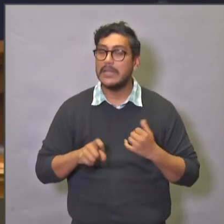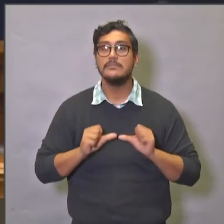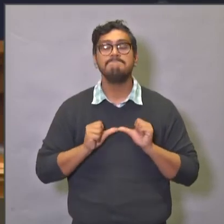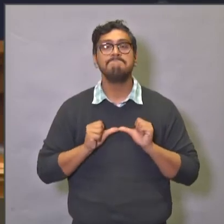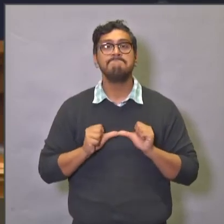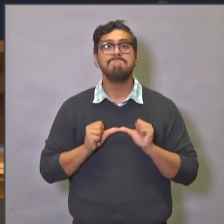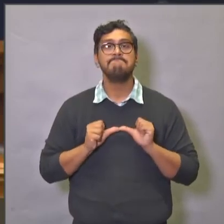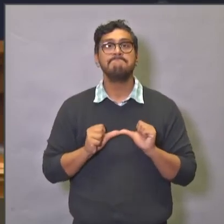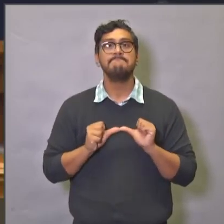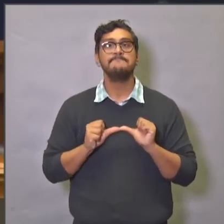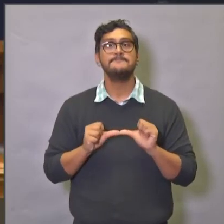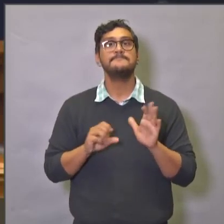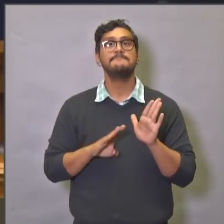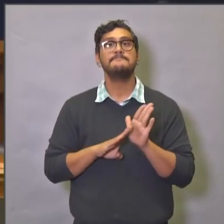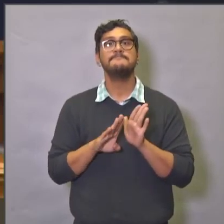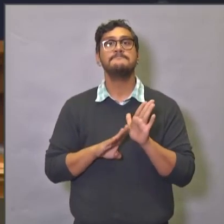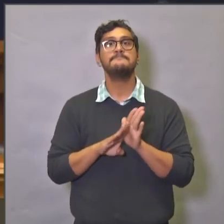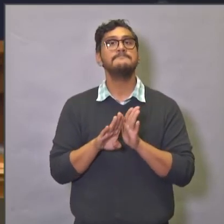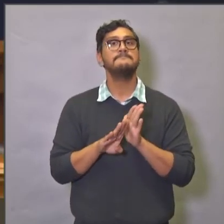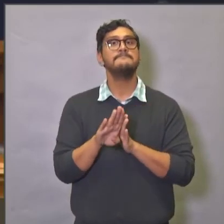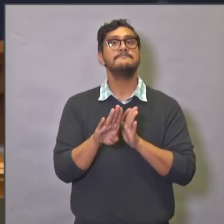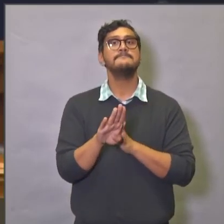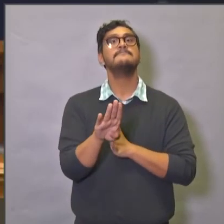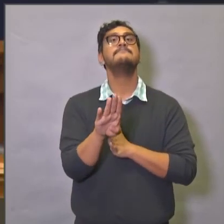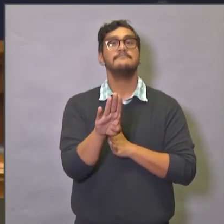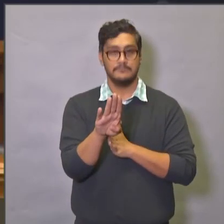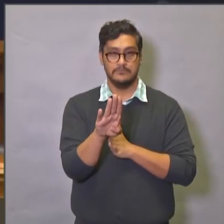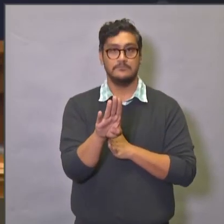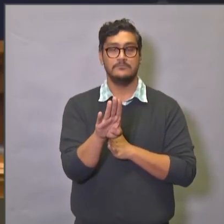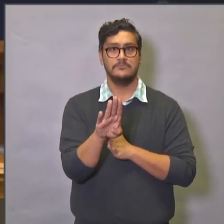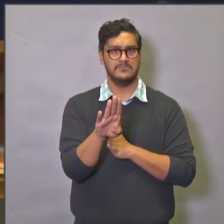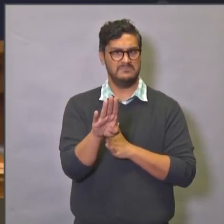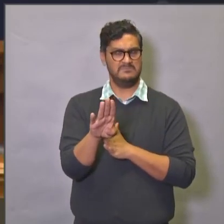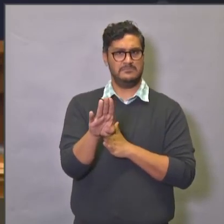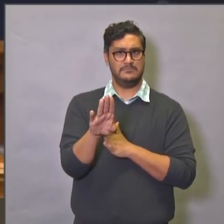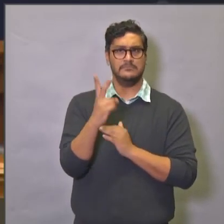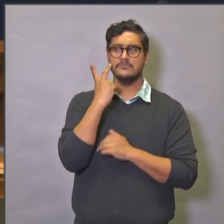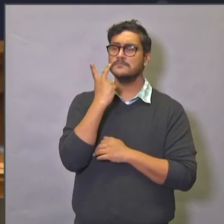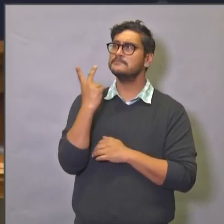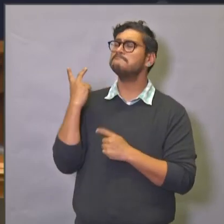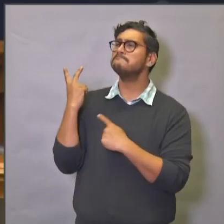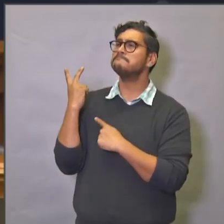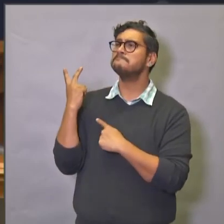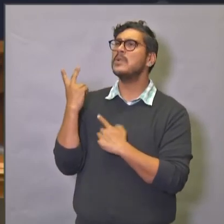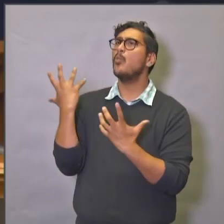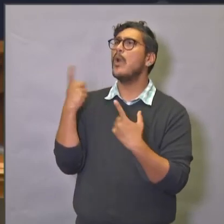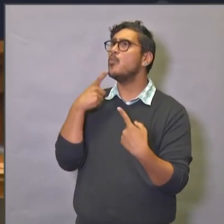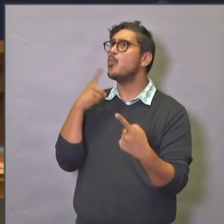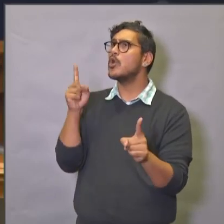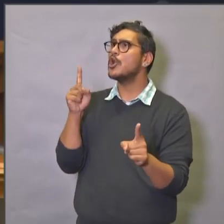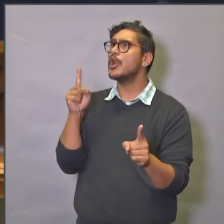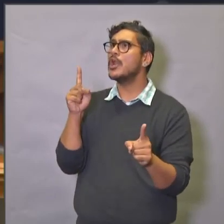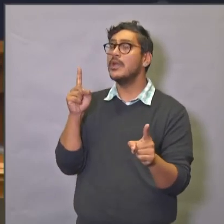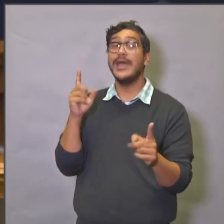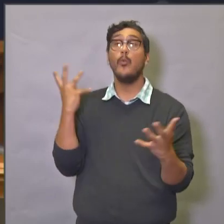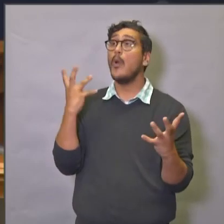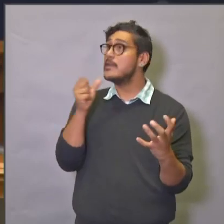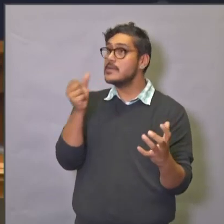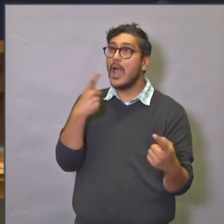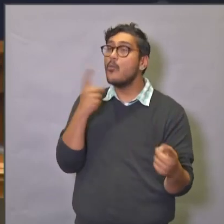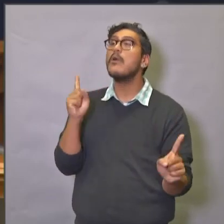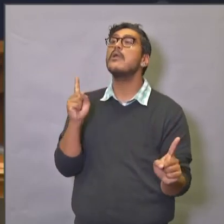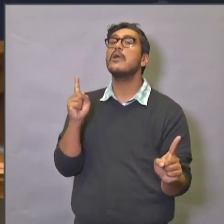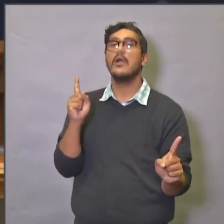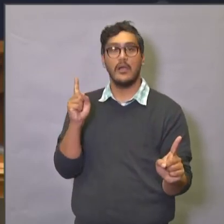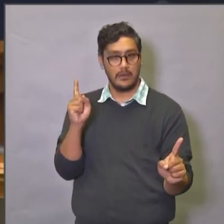we need to, in fact, pay a lot of attention to what we've done that's worked and what we've done that hasn't worked so well. So